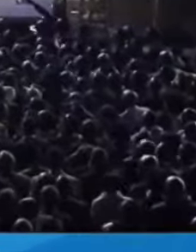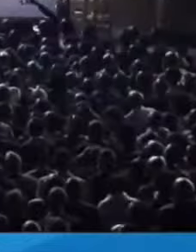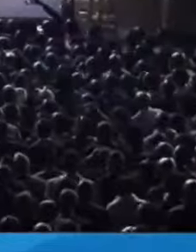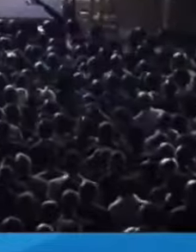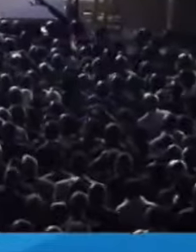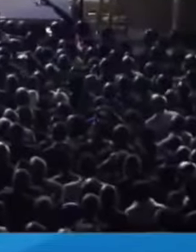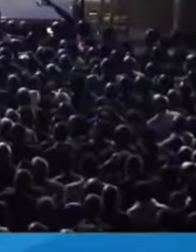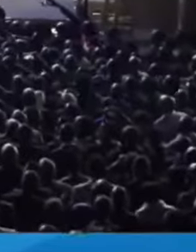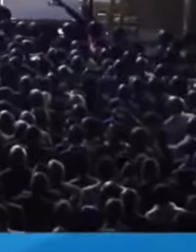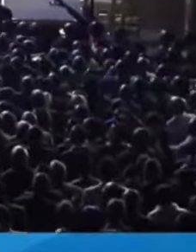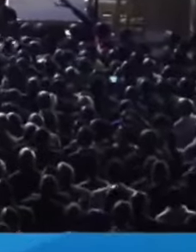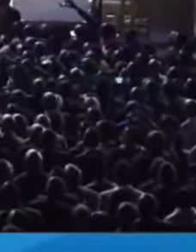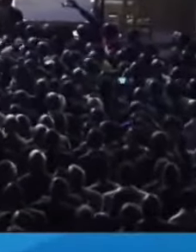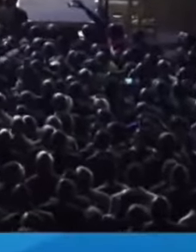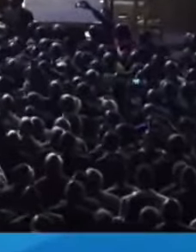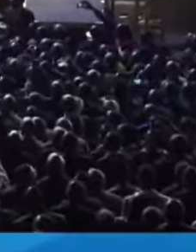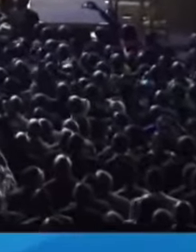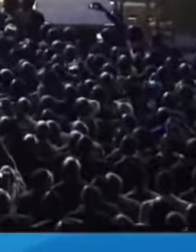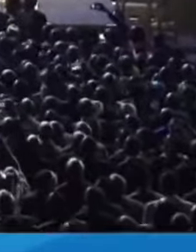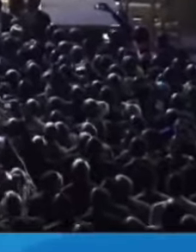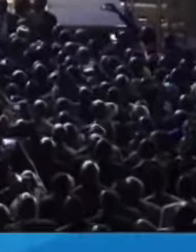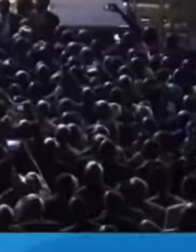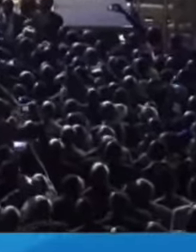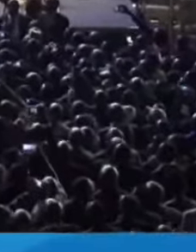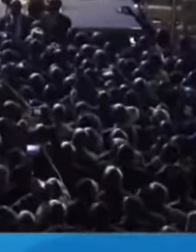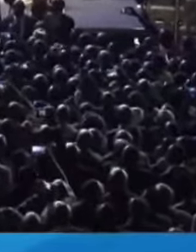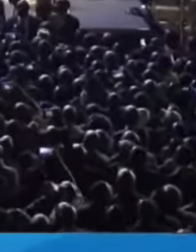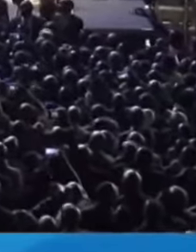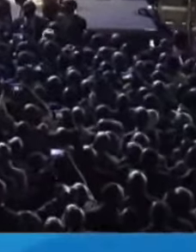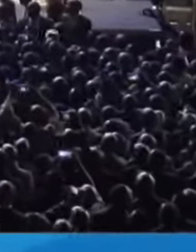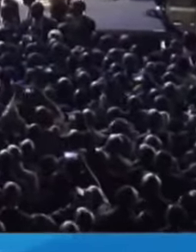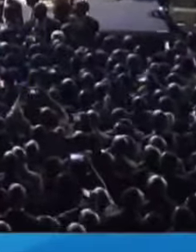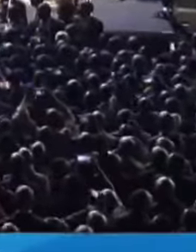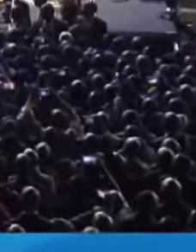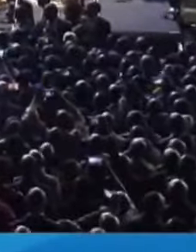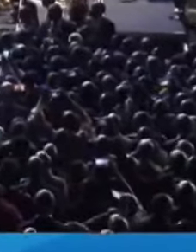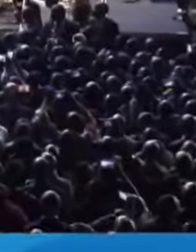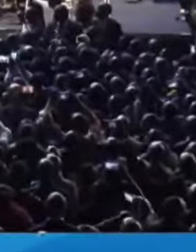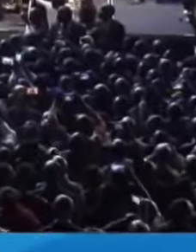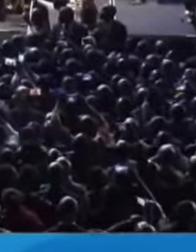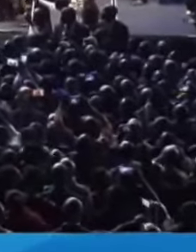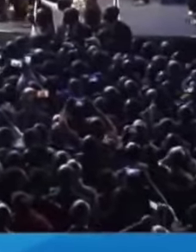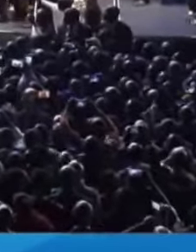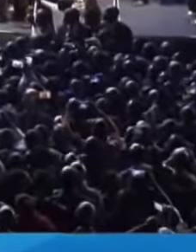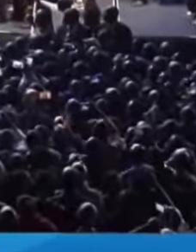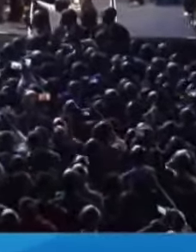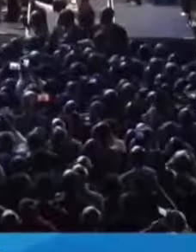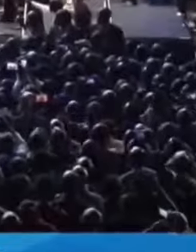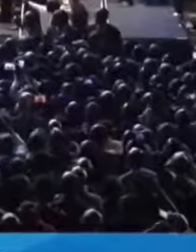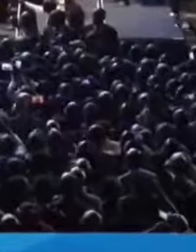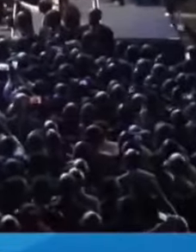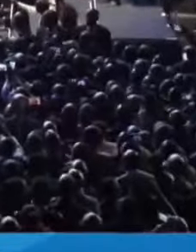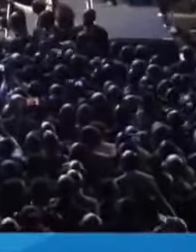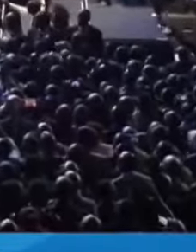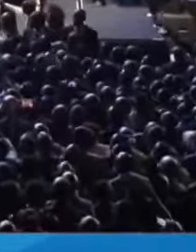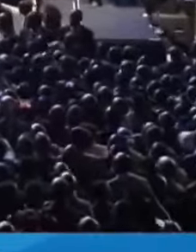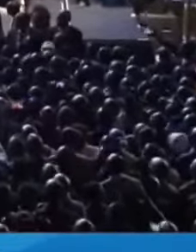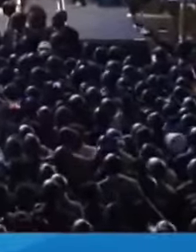S I want to let the Archbishop come please and Bless the people of the